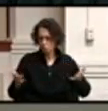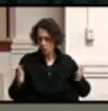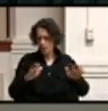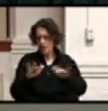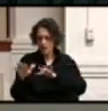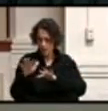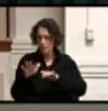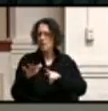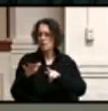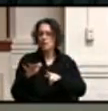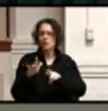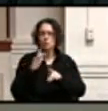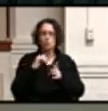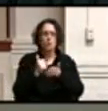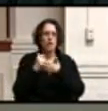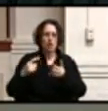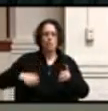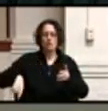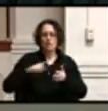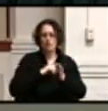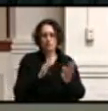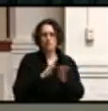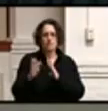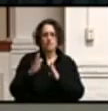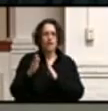future. That's my rationale.